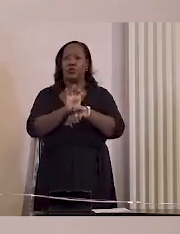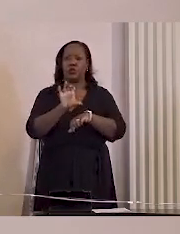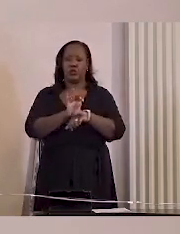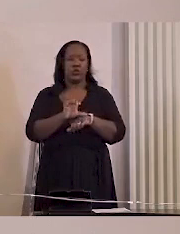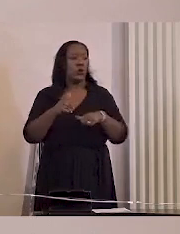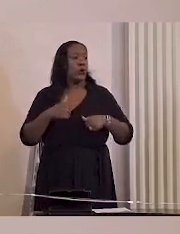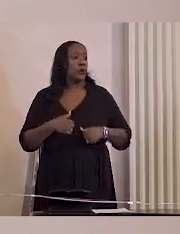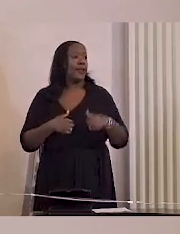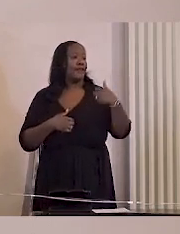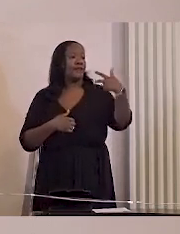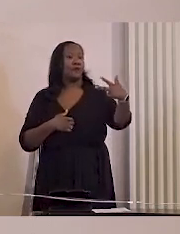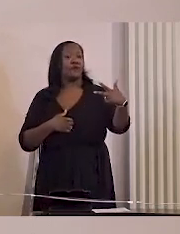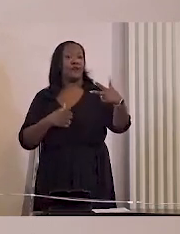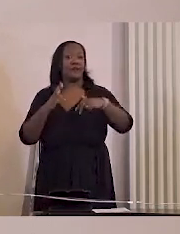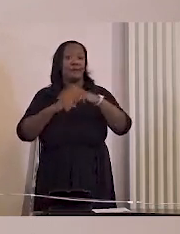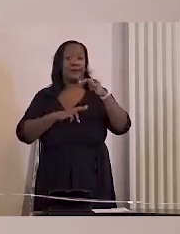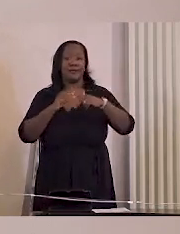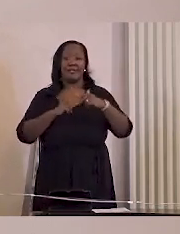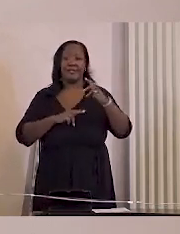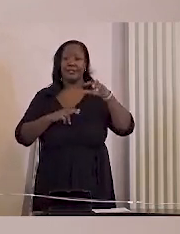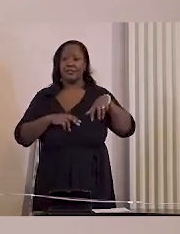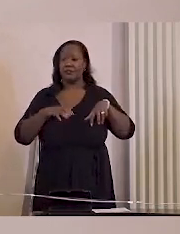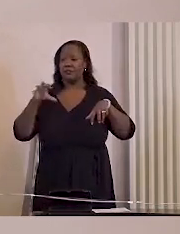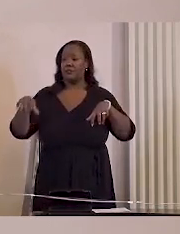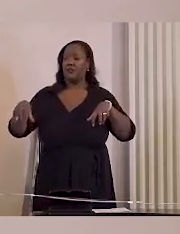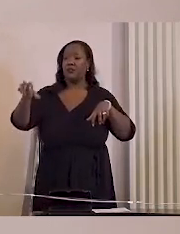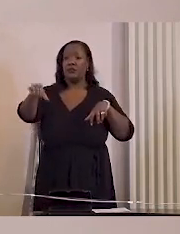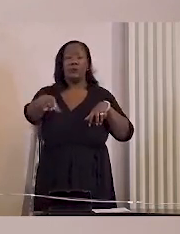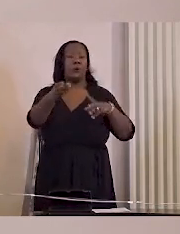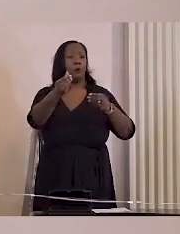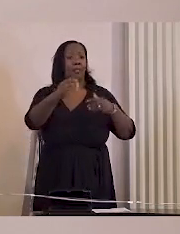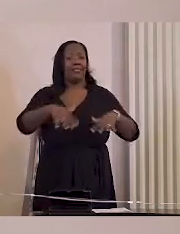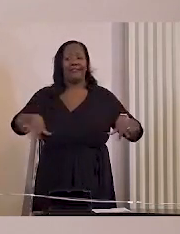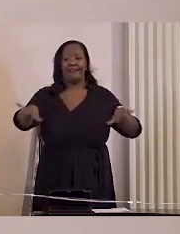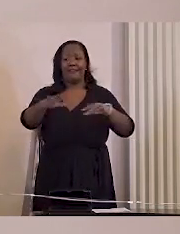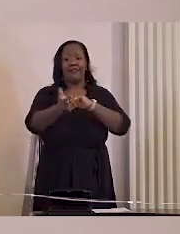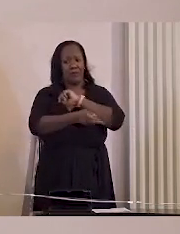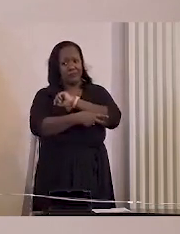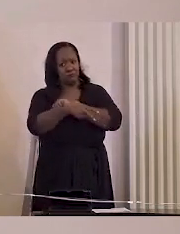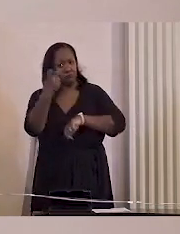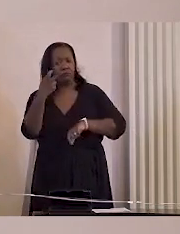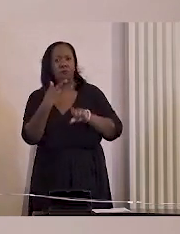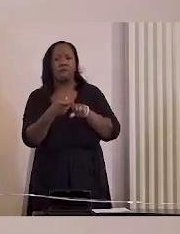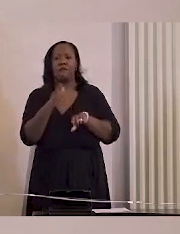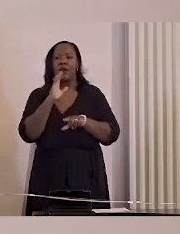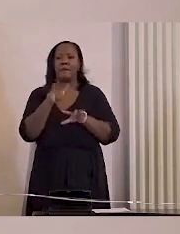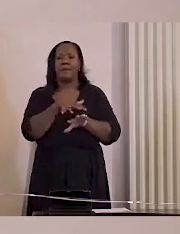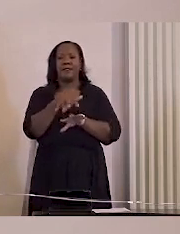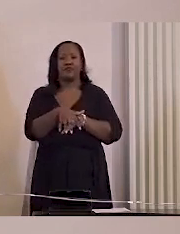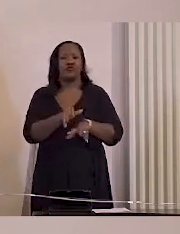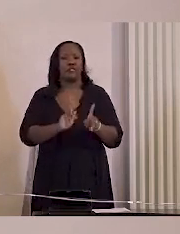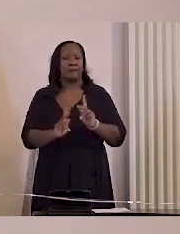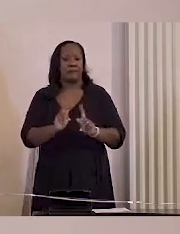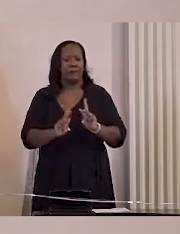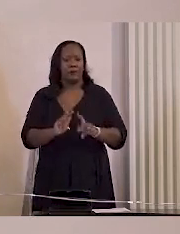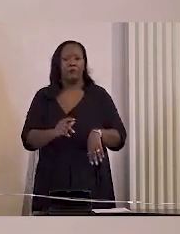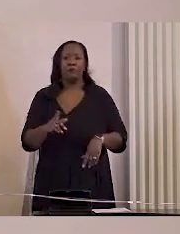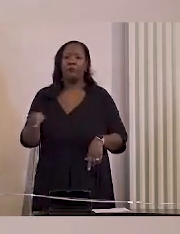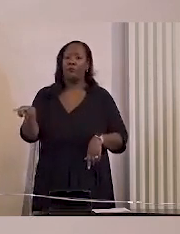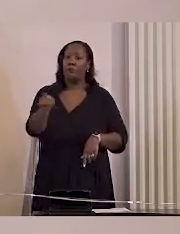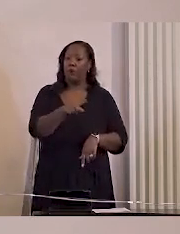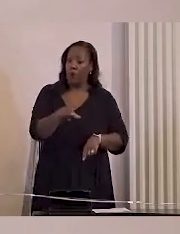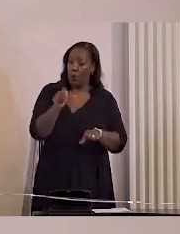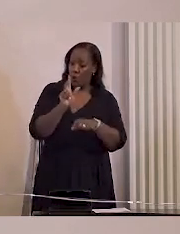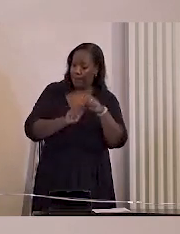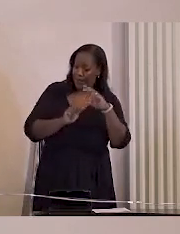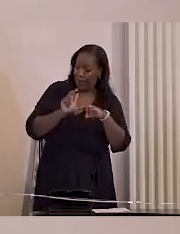three All Souls Church buildings on different sites taken from Indigenous peoples. Each was built by workers that